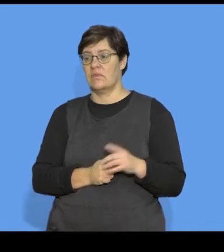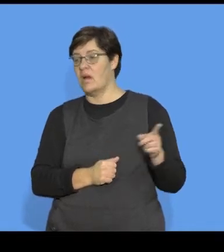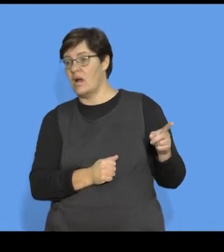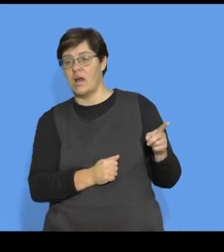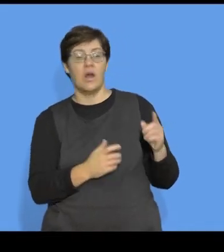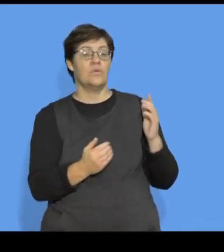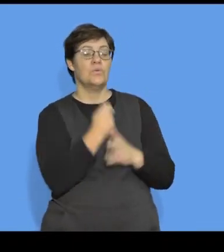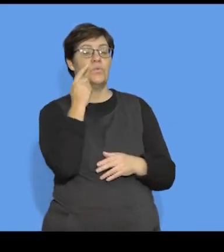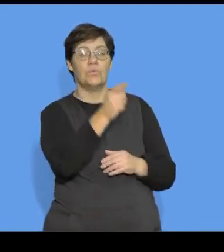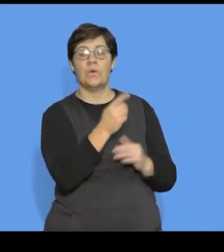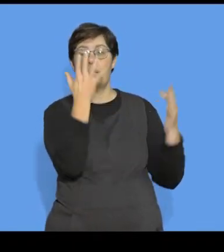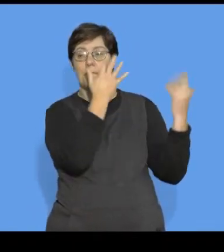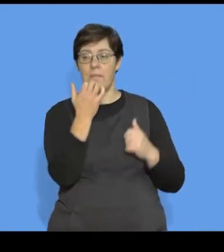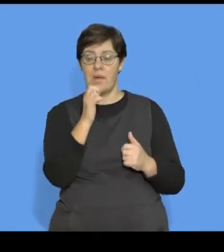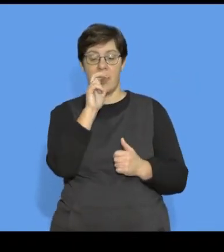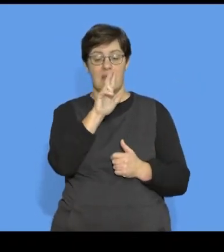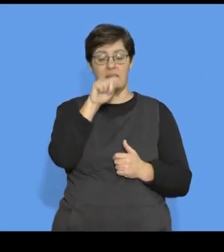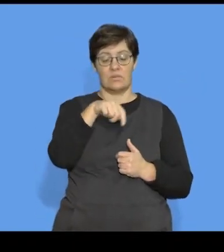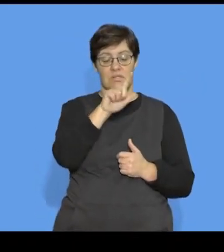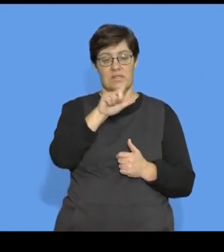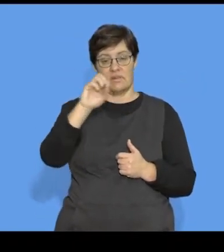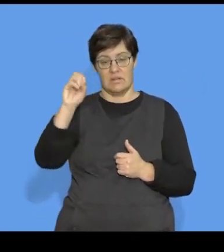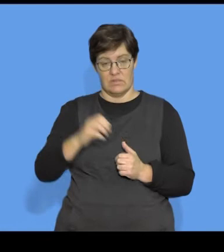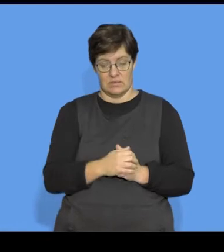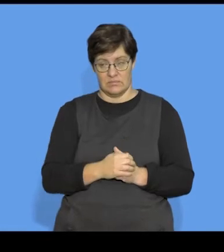77,400, and my new we calculate as